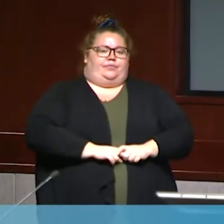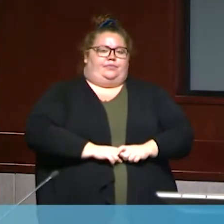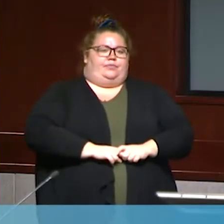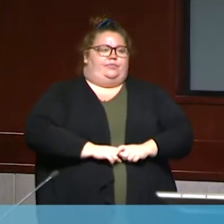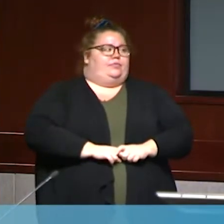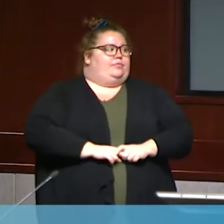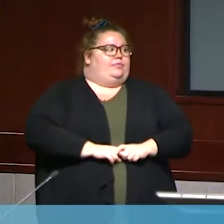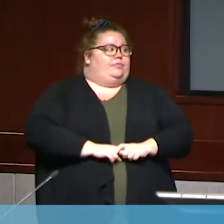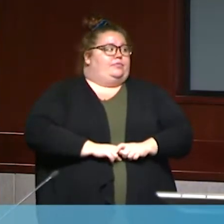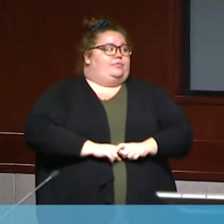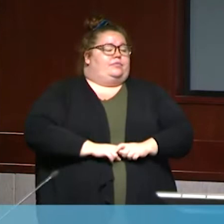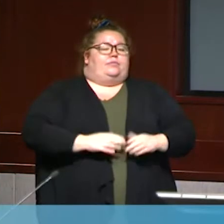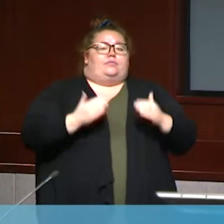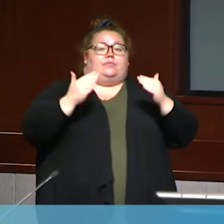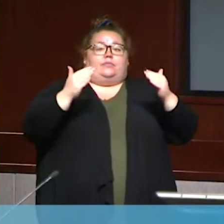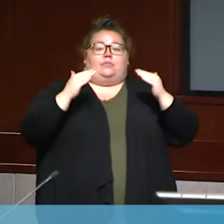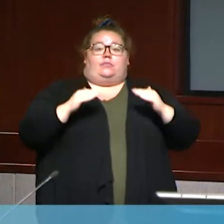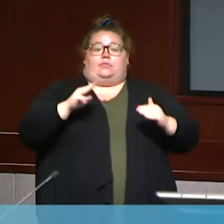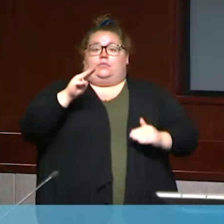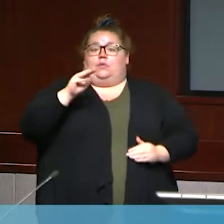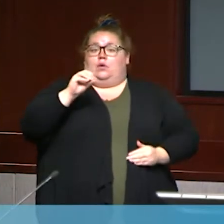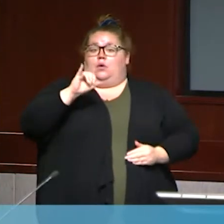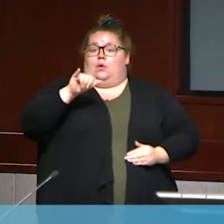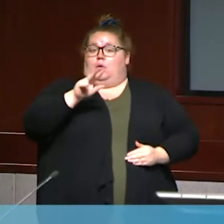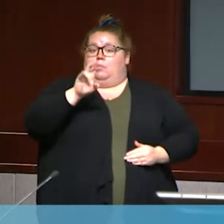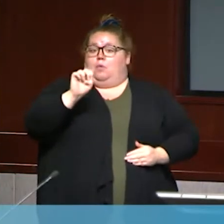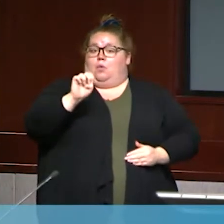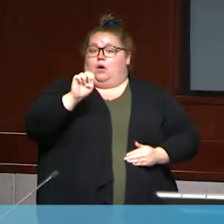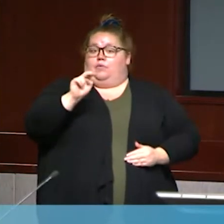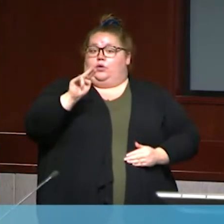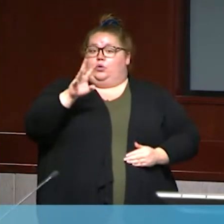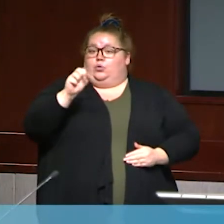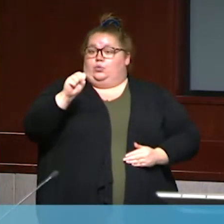Okay, our next outlet is the Mojave Desert News. Anybody on the line?